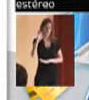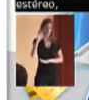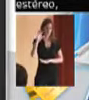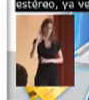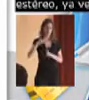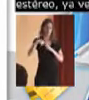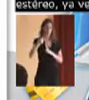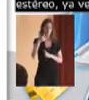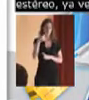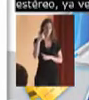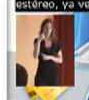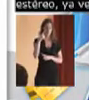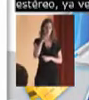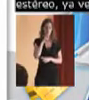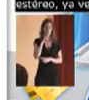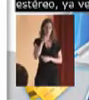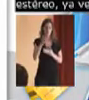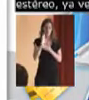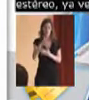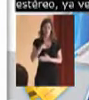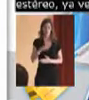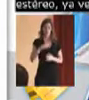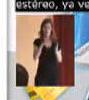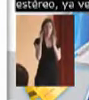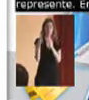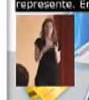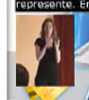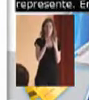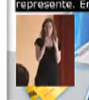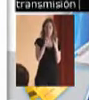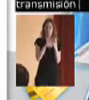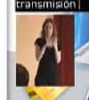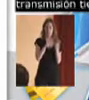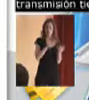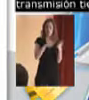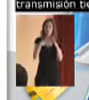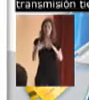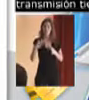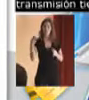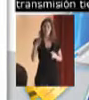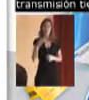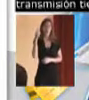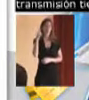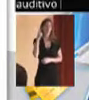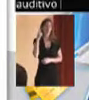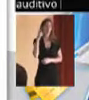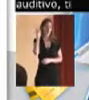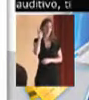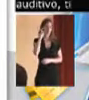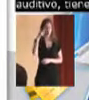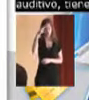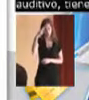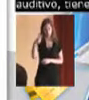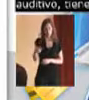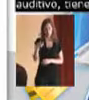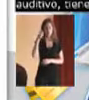how for the representation. In the third block, the transmission needs to respect the auditive channel. It